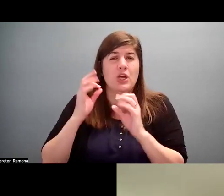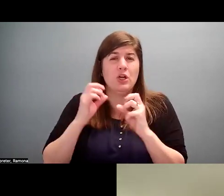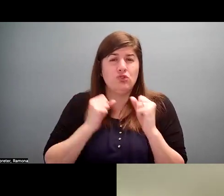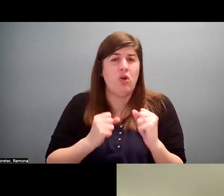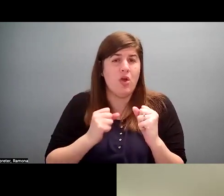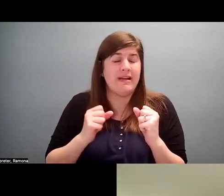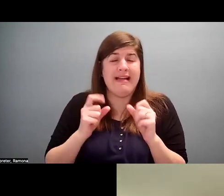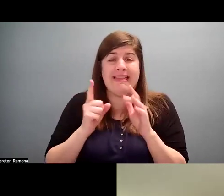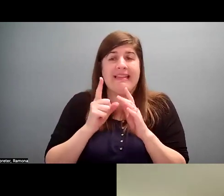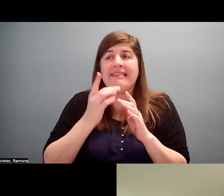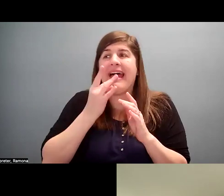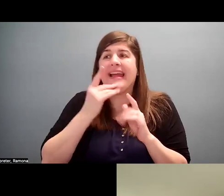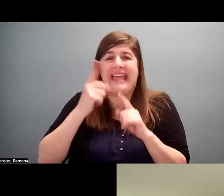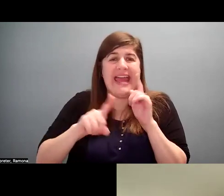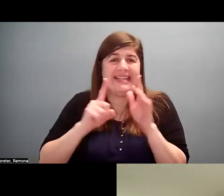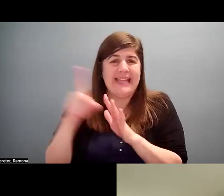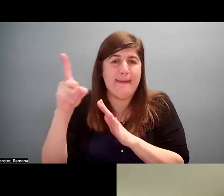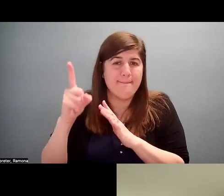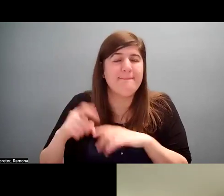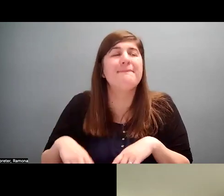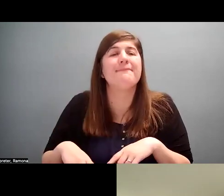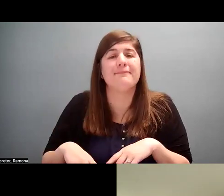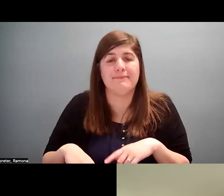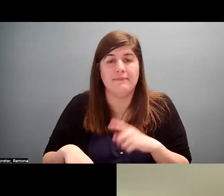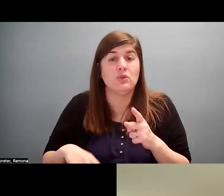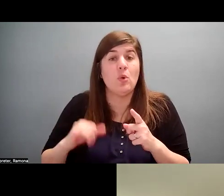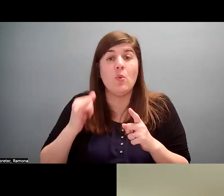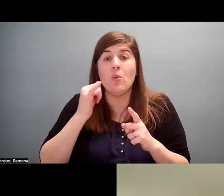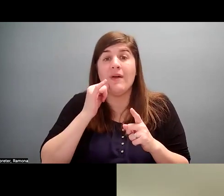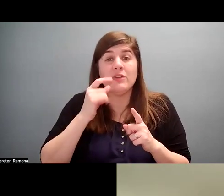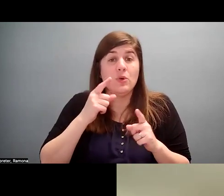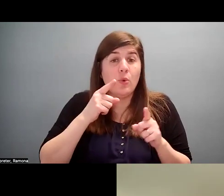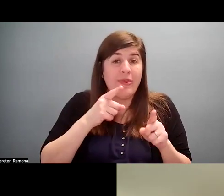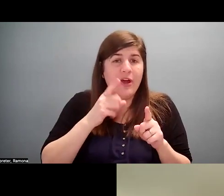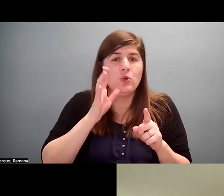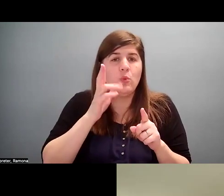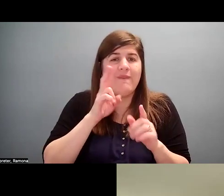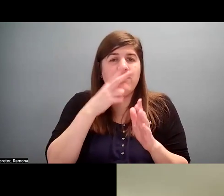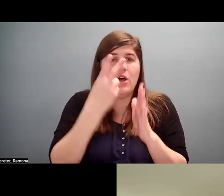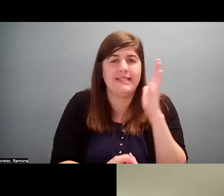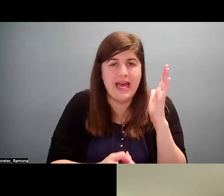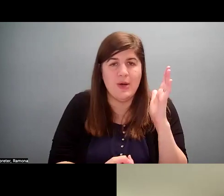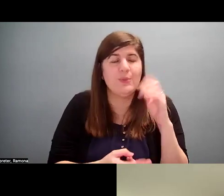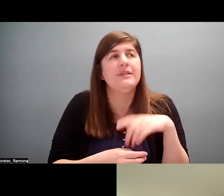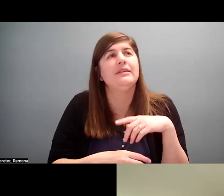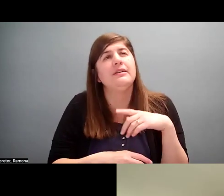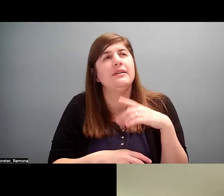And so if you were to go there, we just kind of like fall down into it. But you get this like